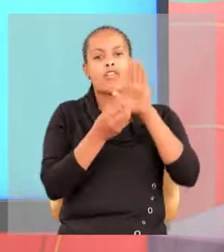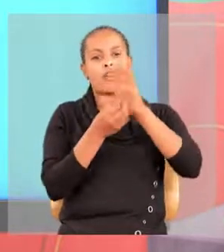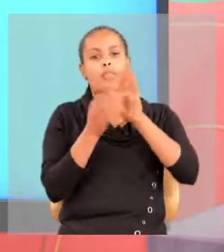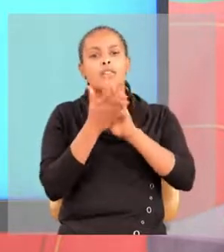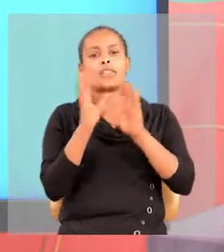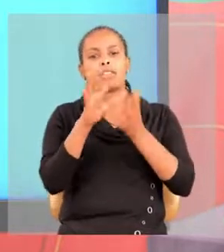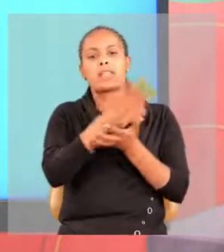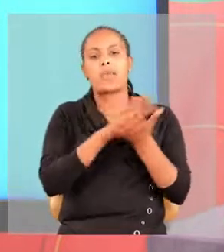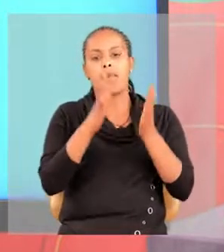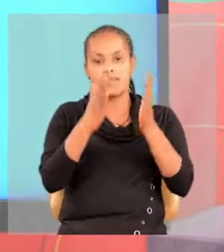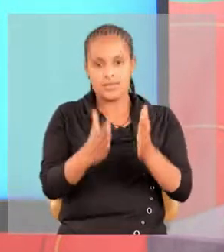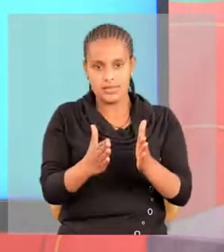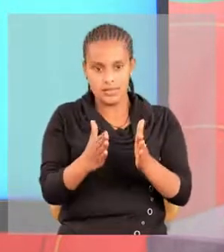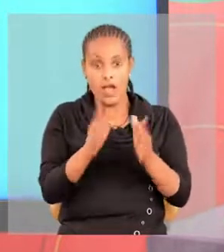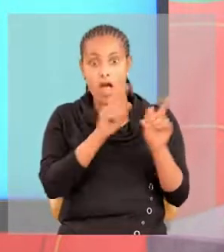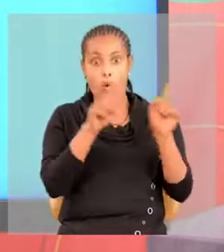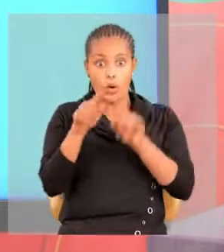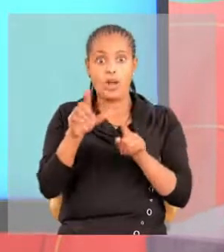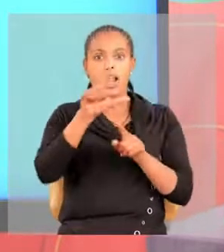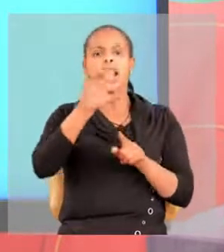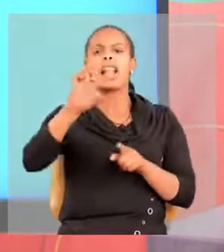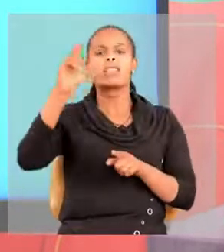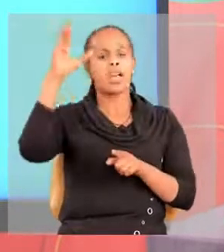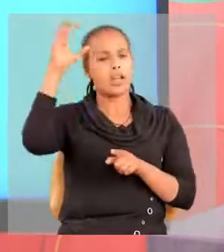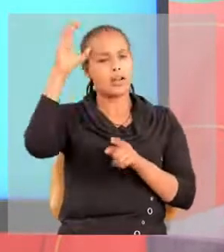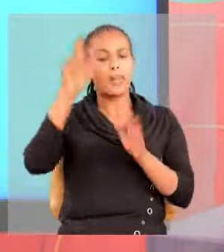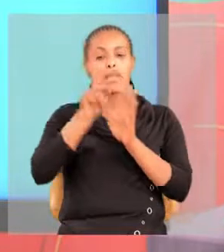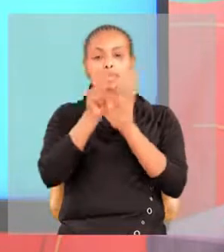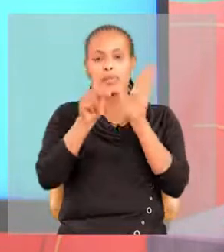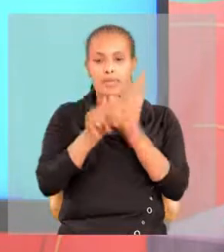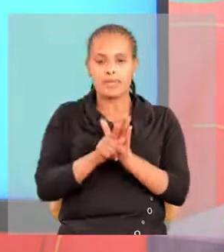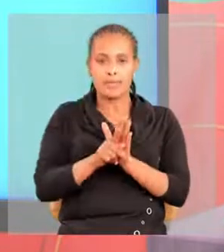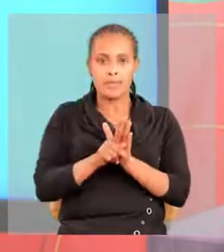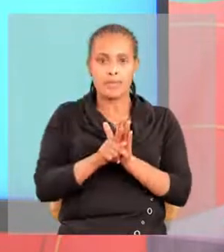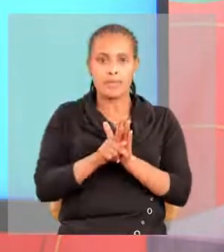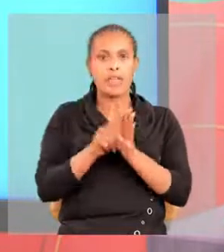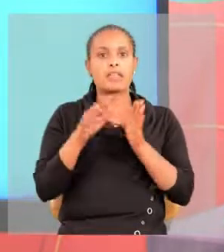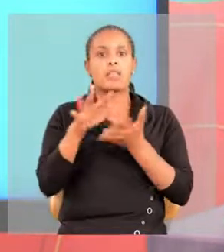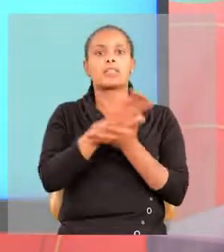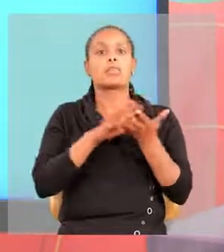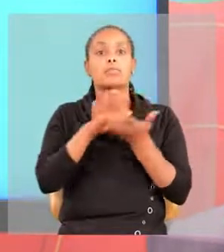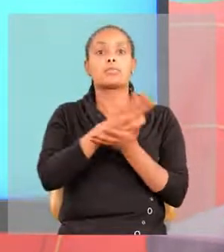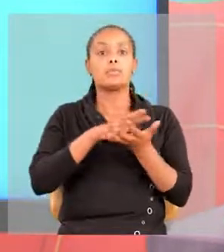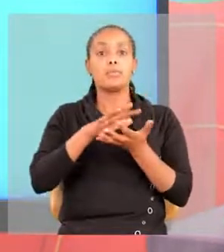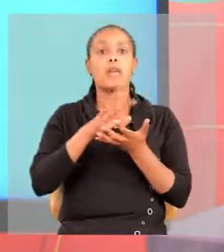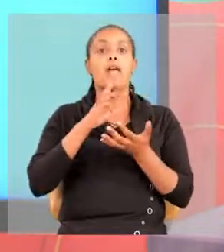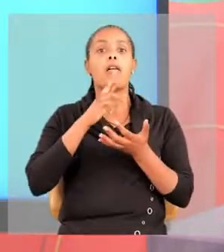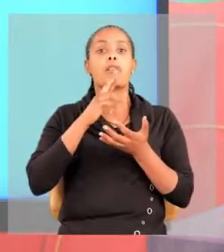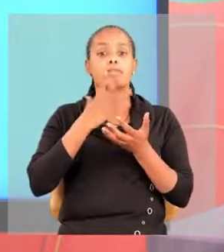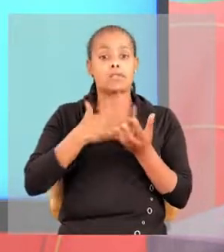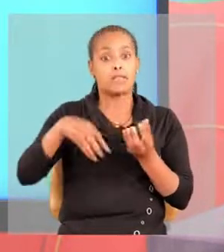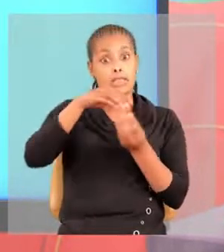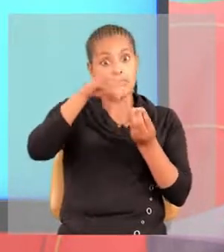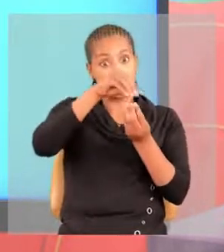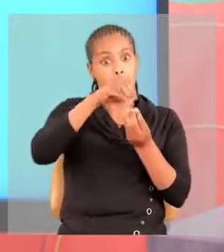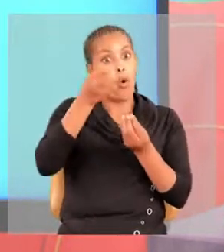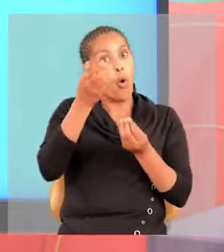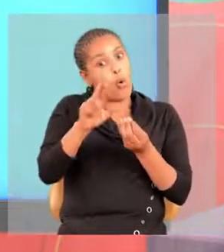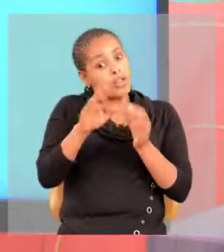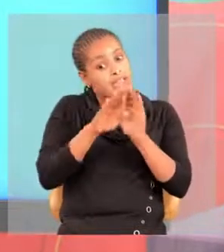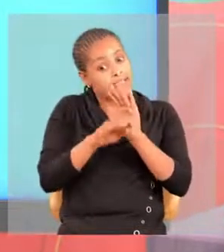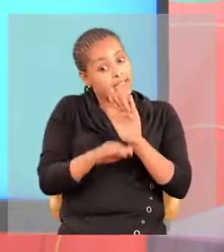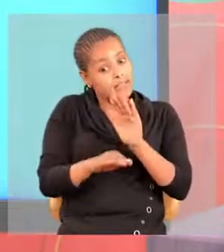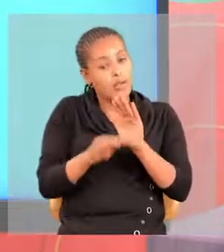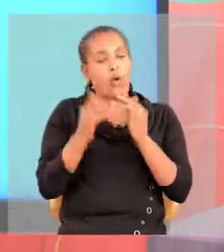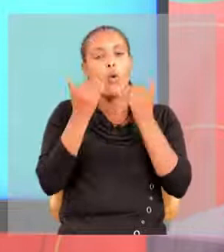the disturbance. According to Le Chatelier principle, the disturbances are increasing or